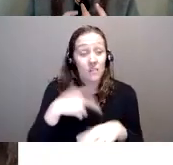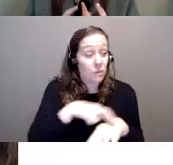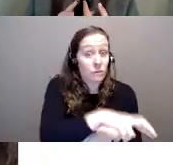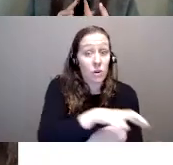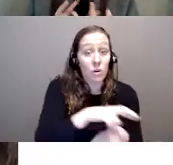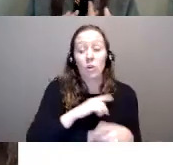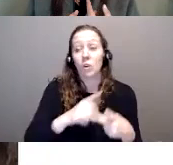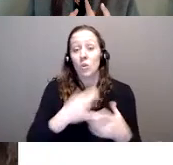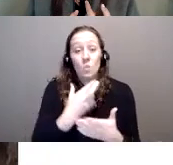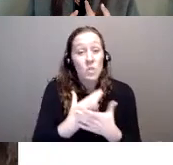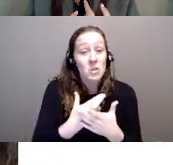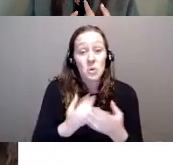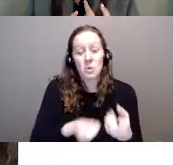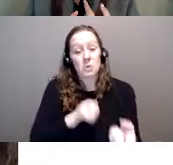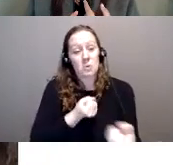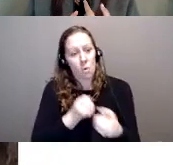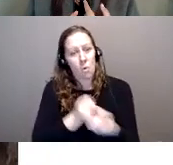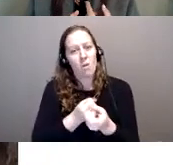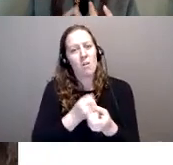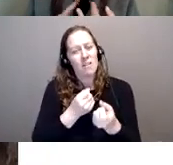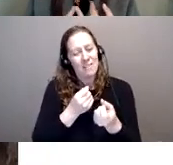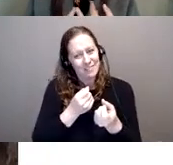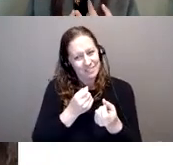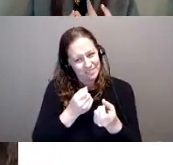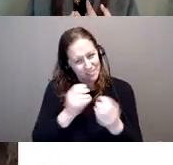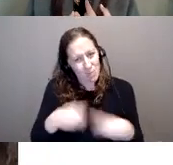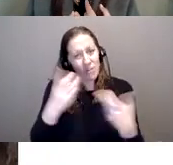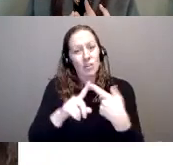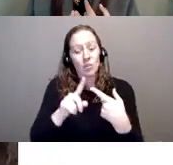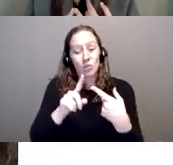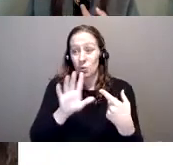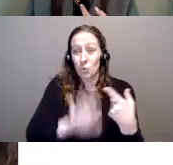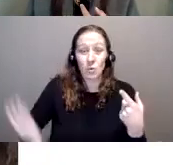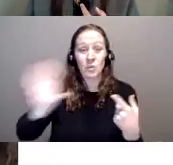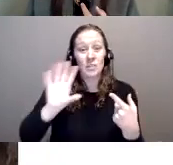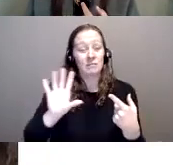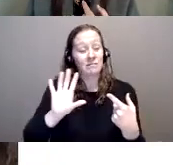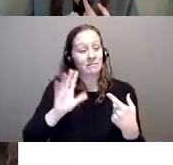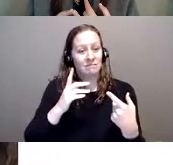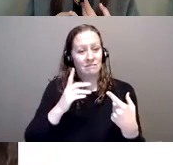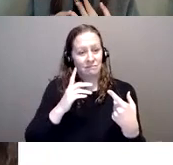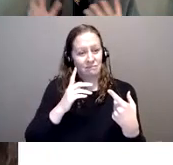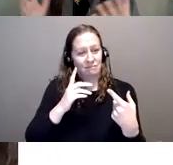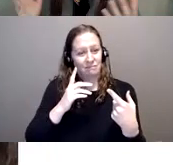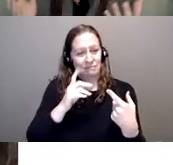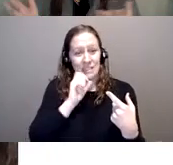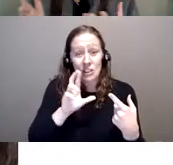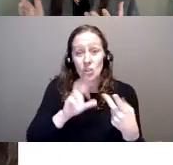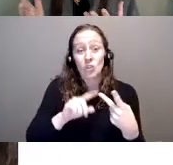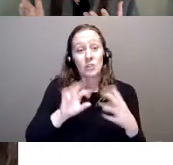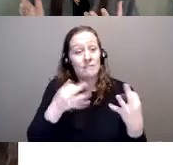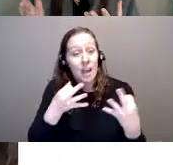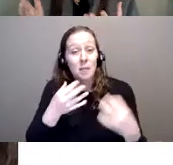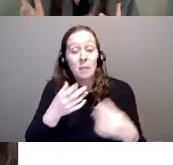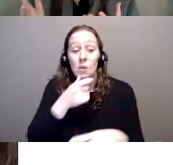supports to all of our seniors across the province, all family members, all caregivers, and all of us, just like